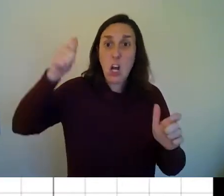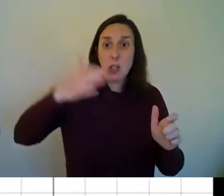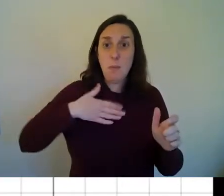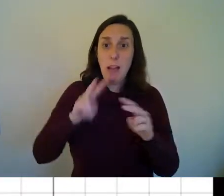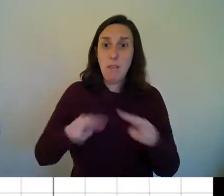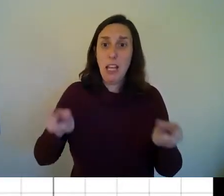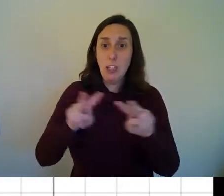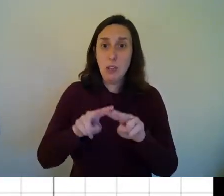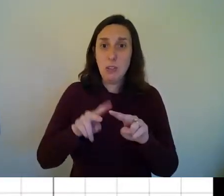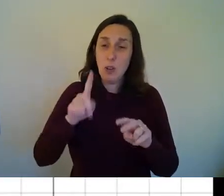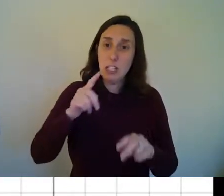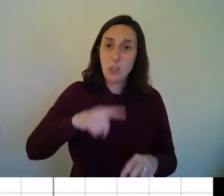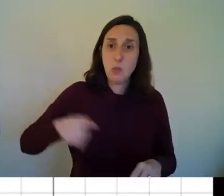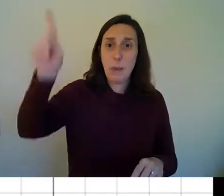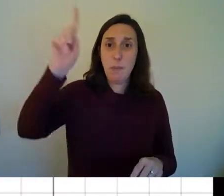shoots off towards infinity